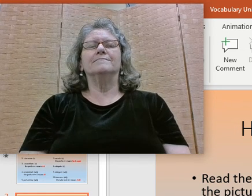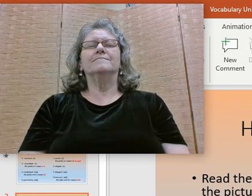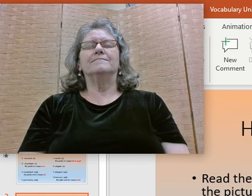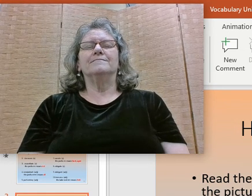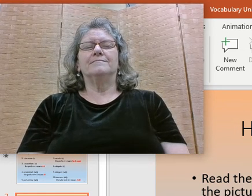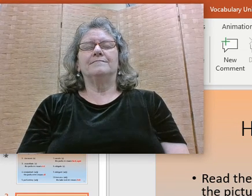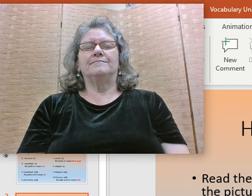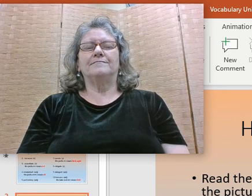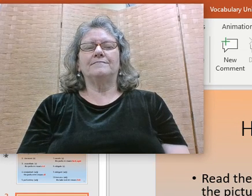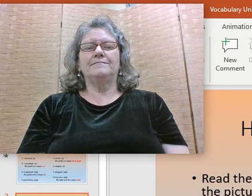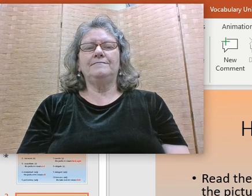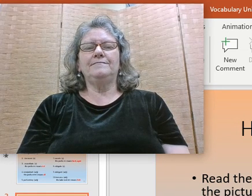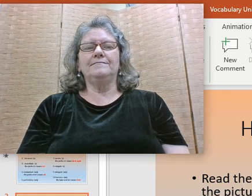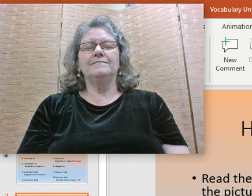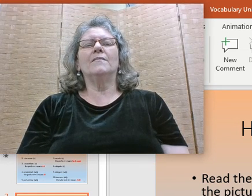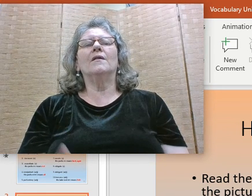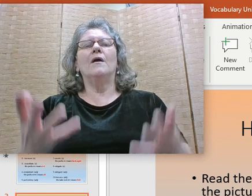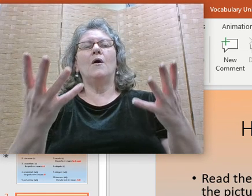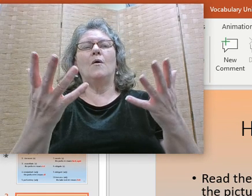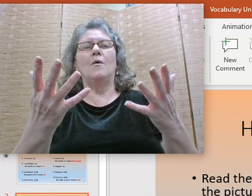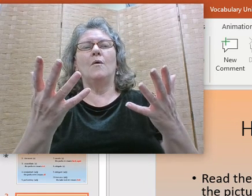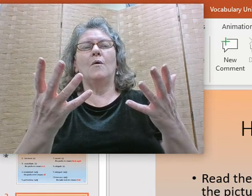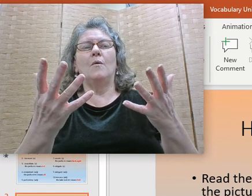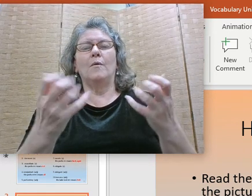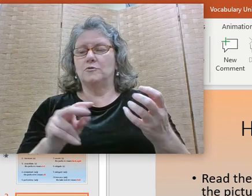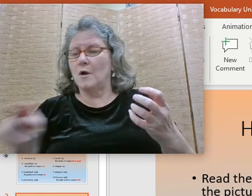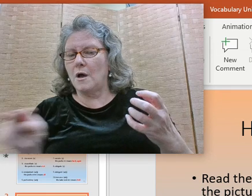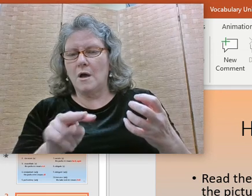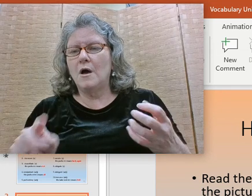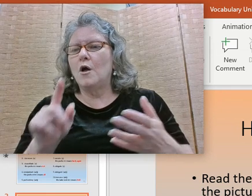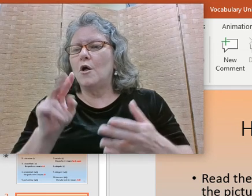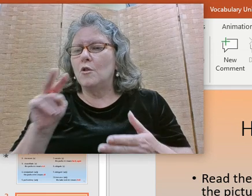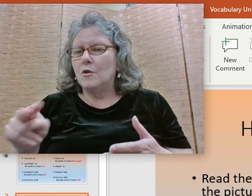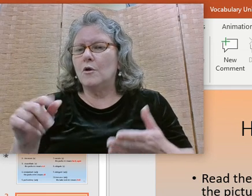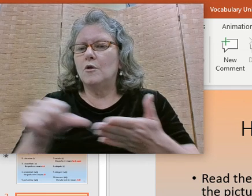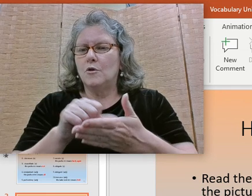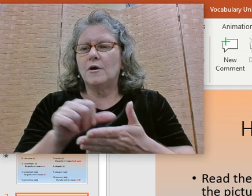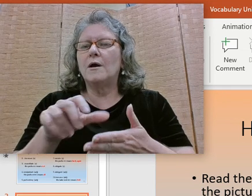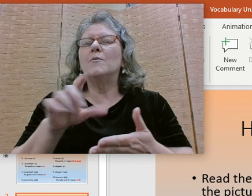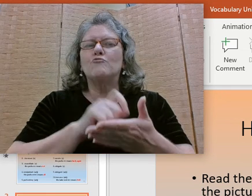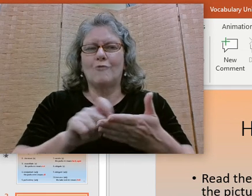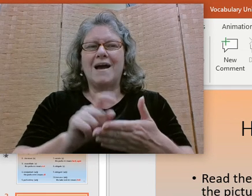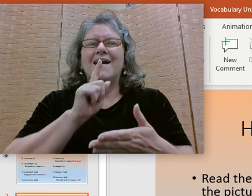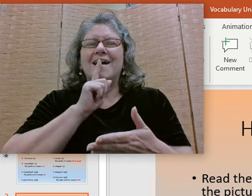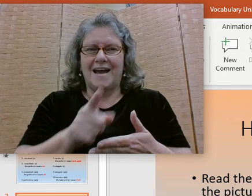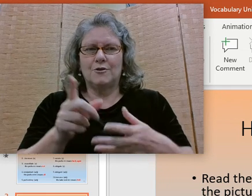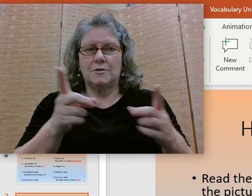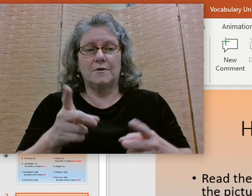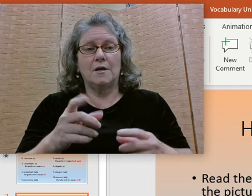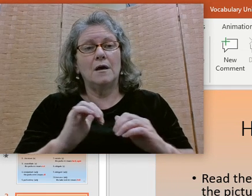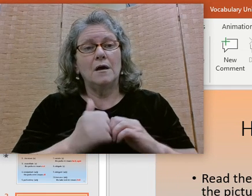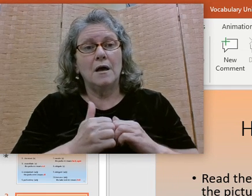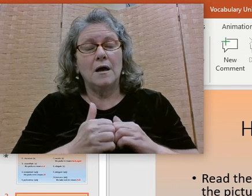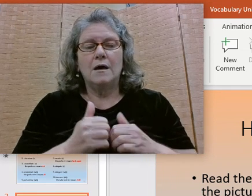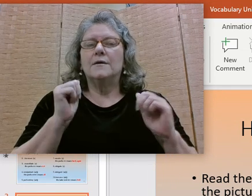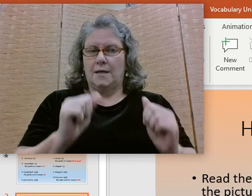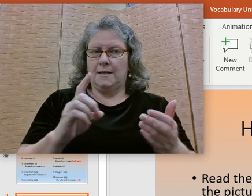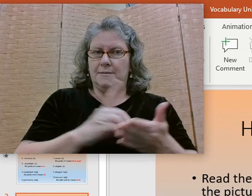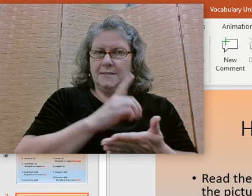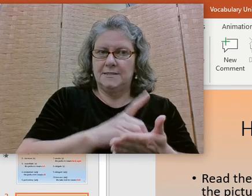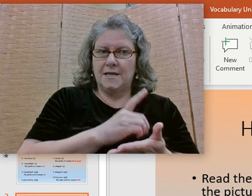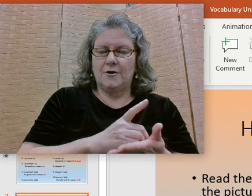Then I want you to write the actual definition of the word. And you have a few options here. You may use a dictionary for this step,